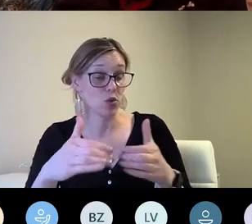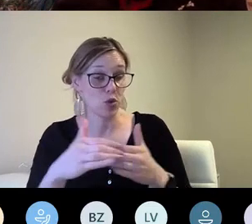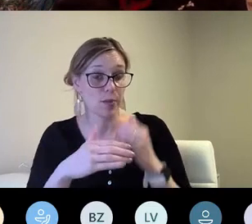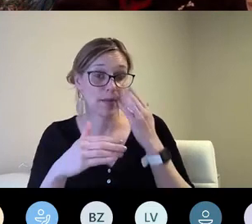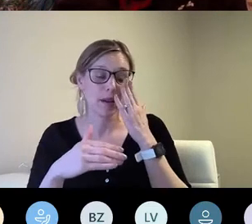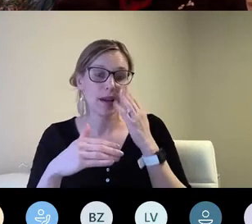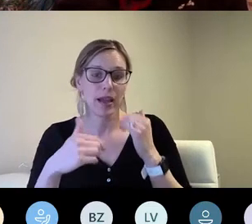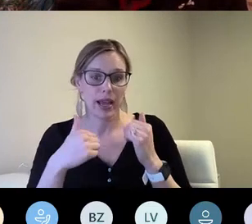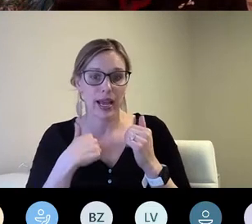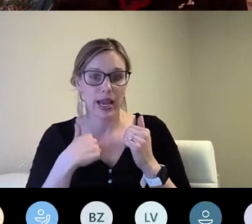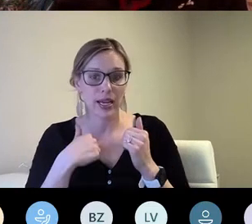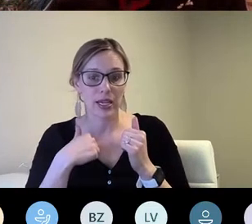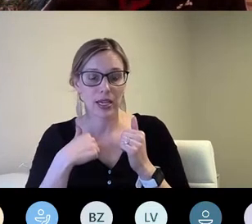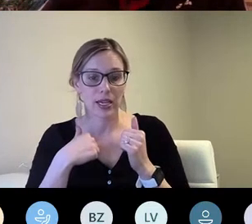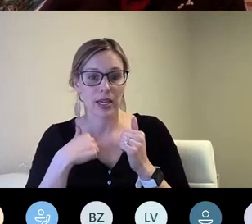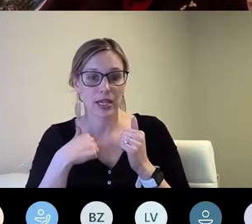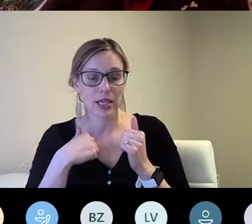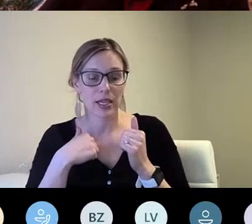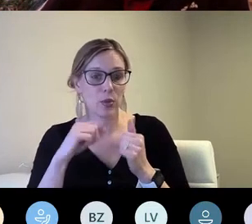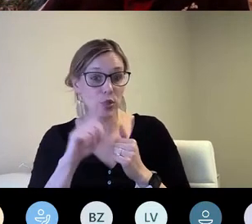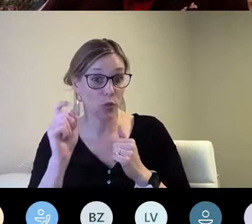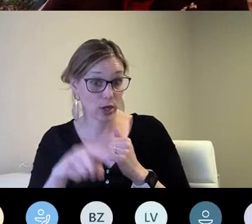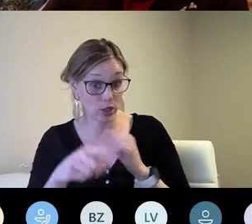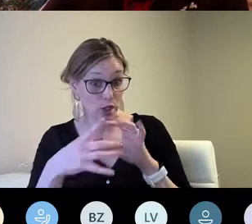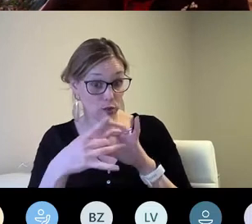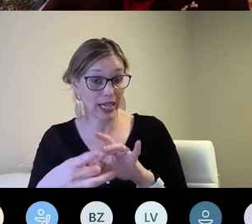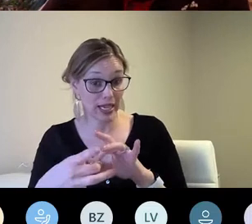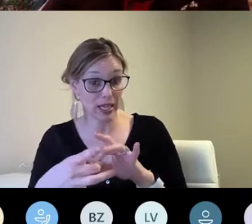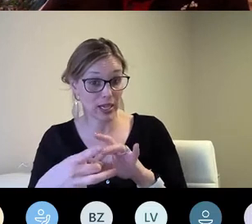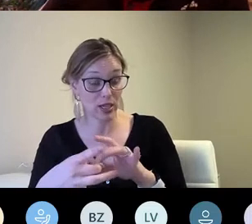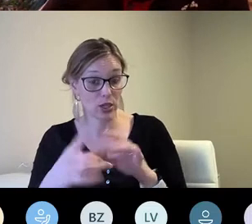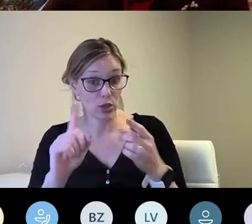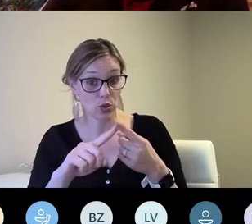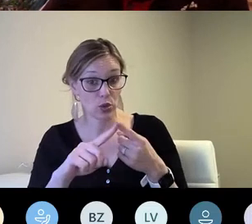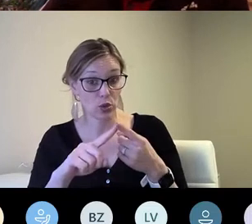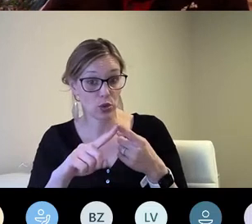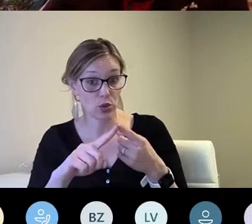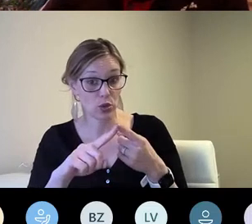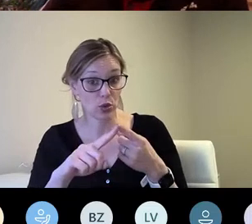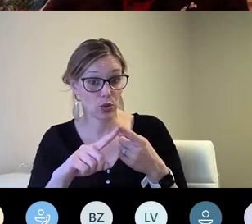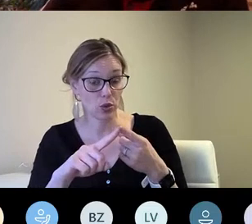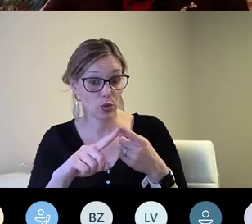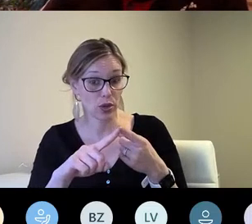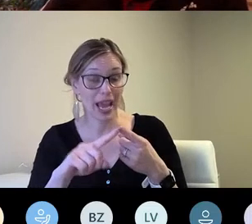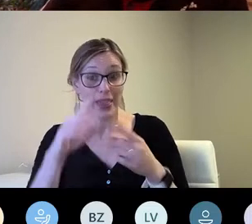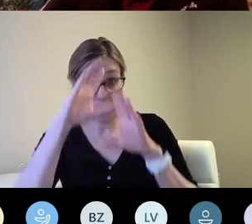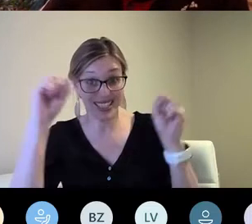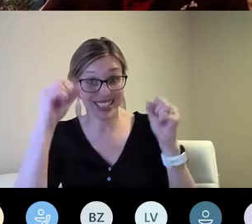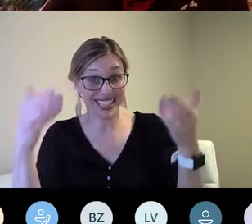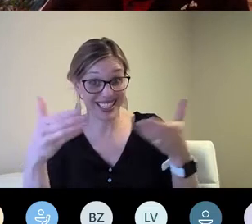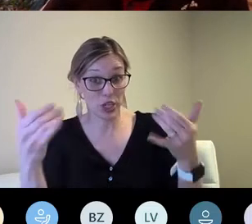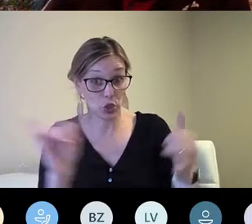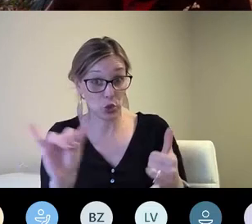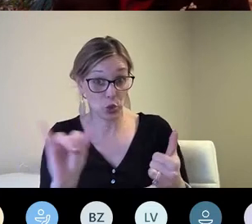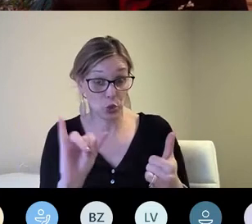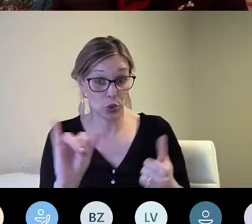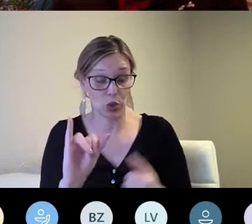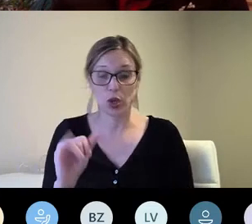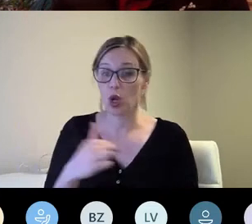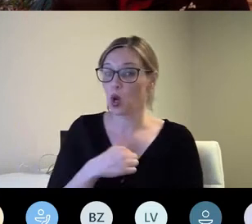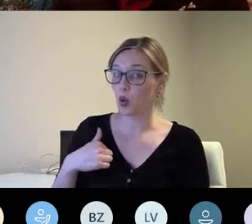the president. Since there was a question regarding... yeah, I'll just jump in. Yeah, I'll let Dave jump in. We